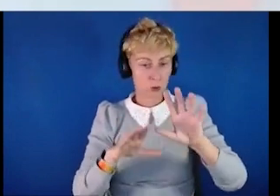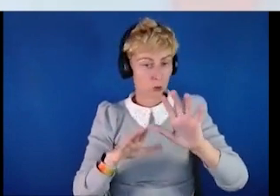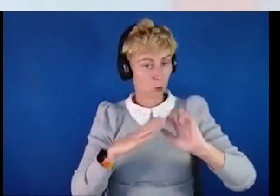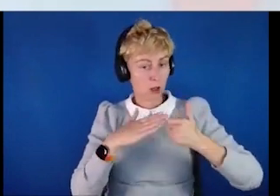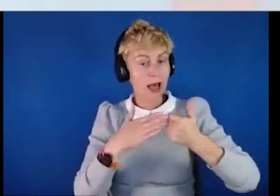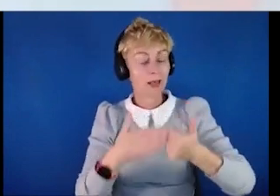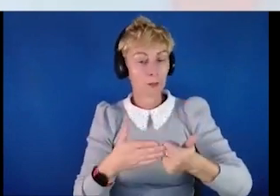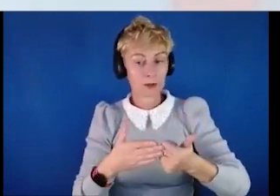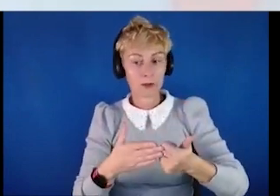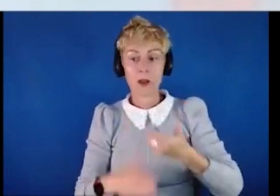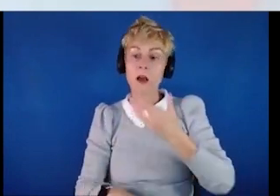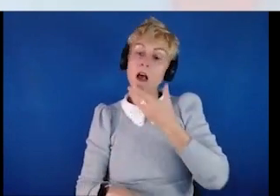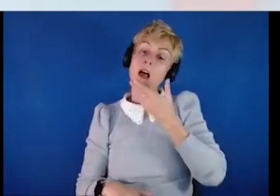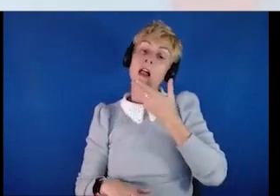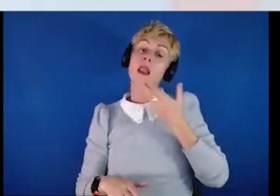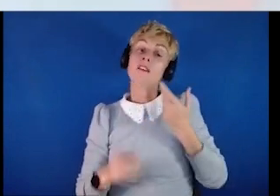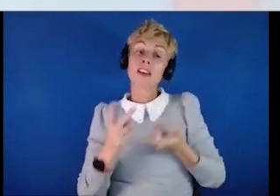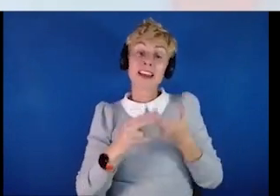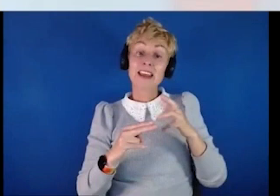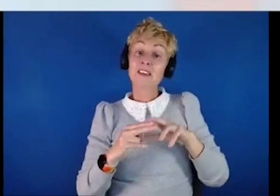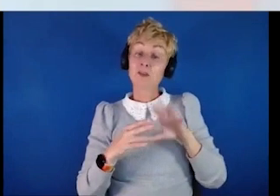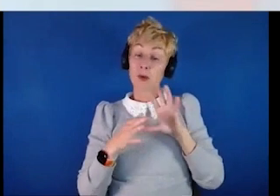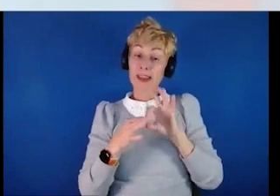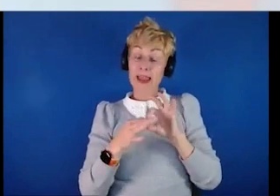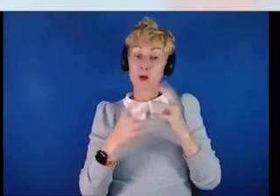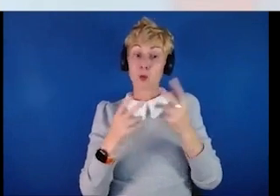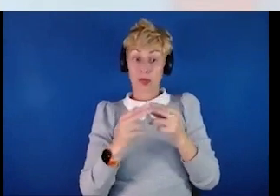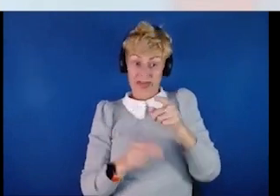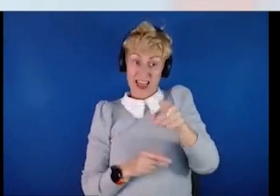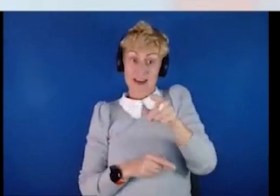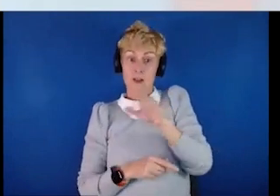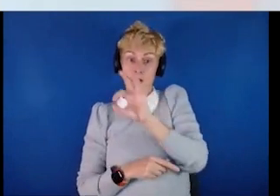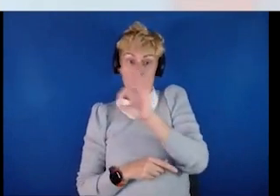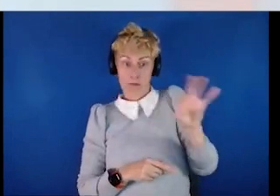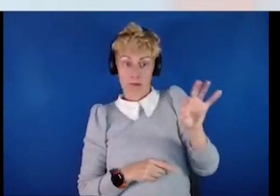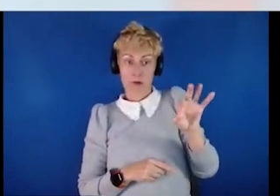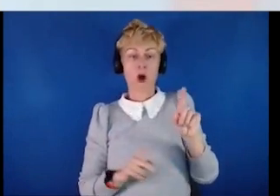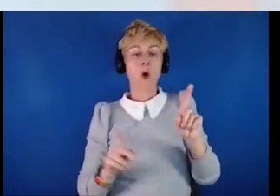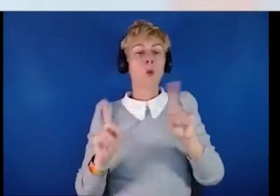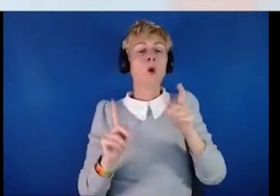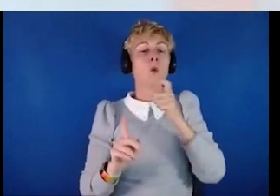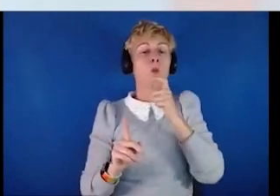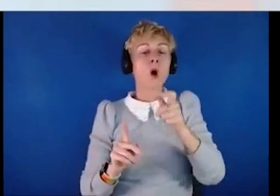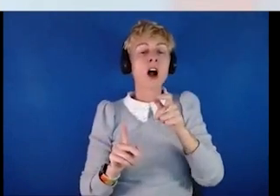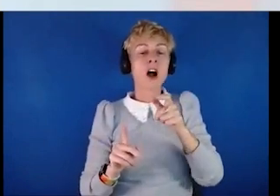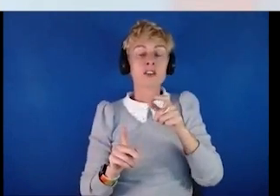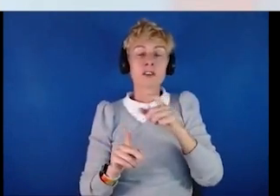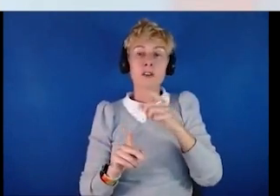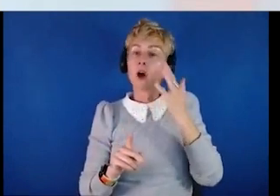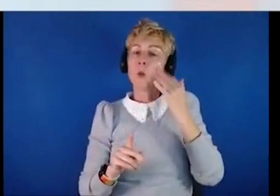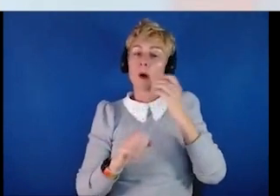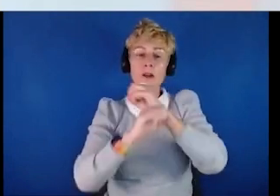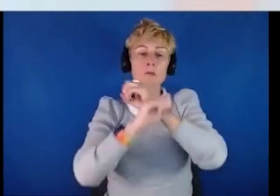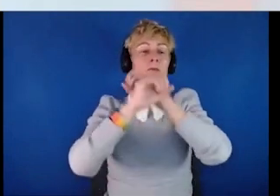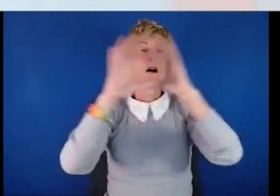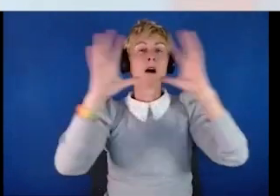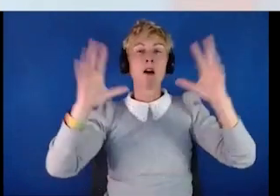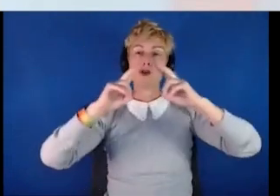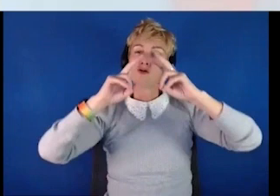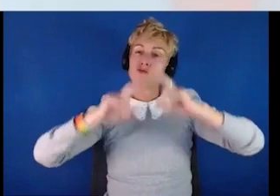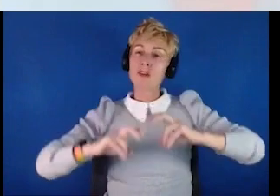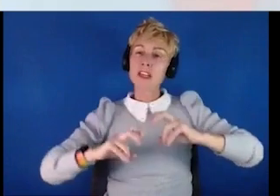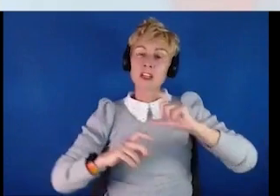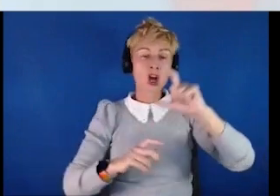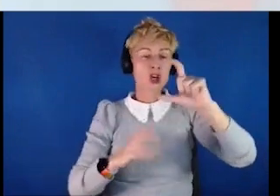would be lovely if you could engage with that question. So what words do you associate with research that is co-produced? But